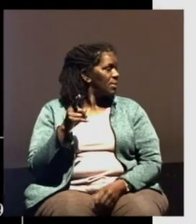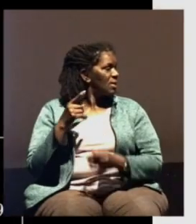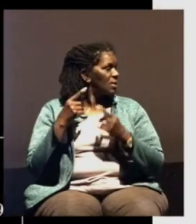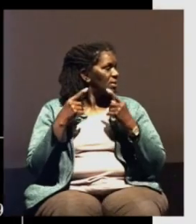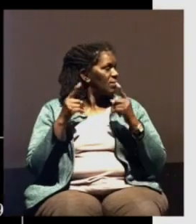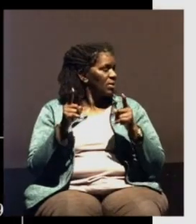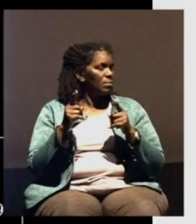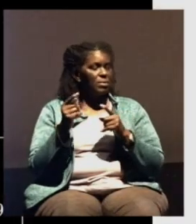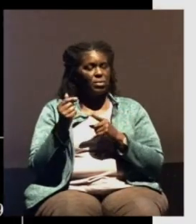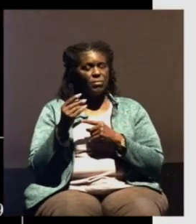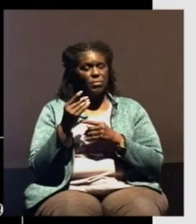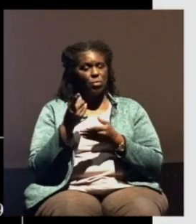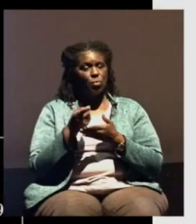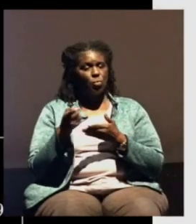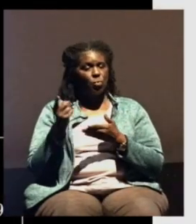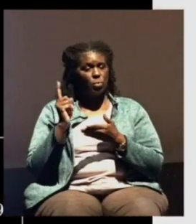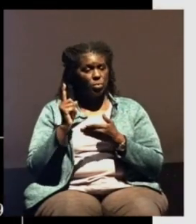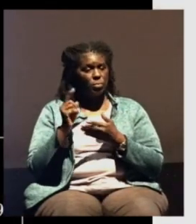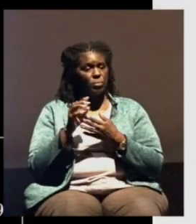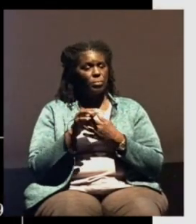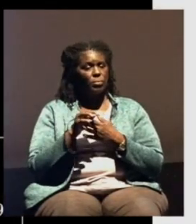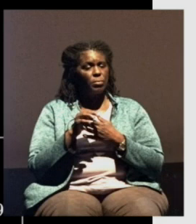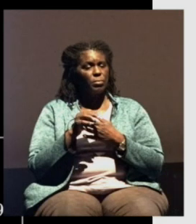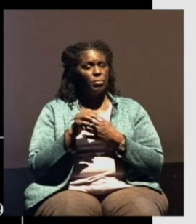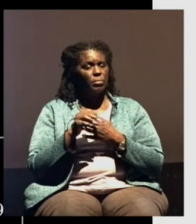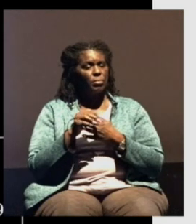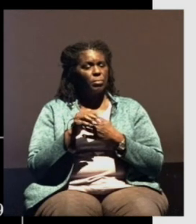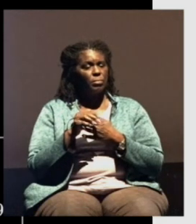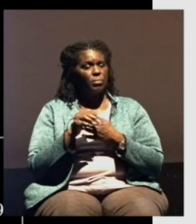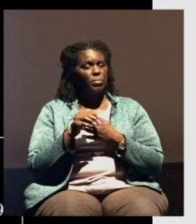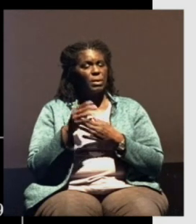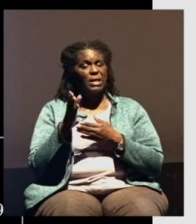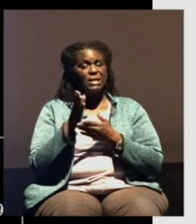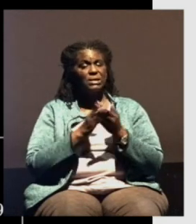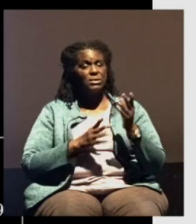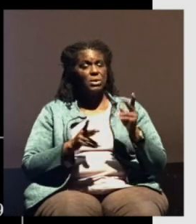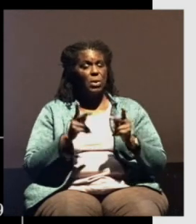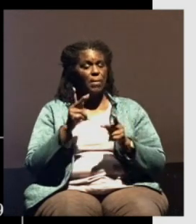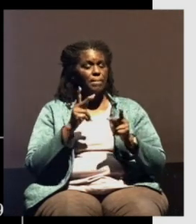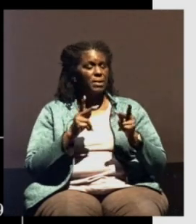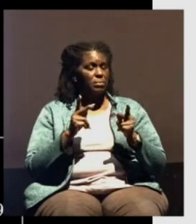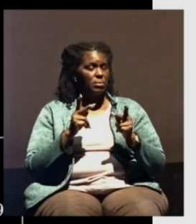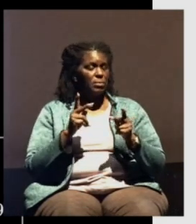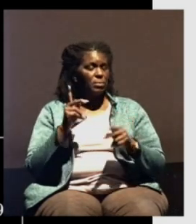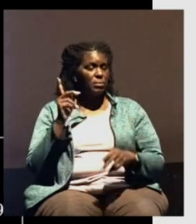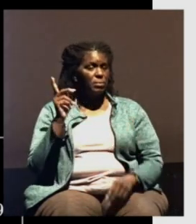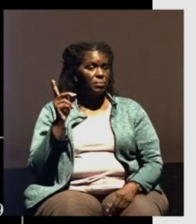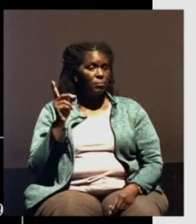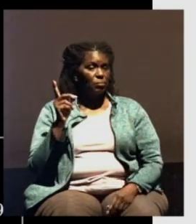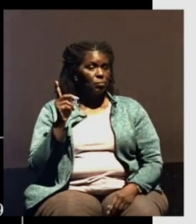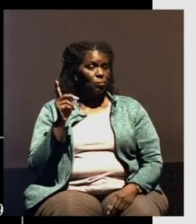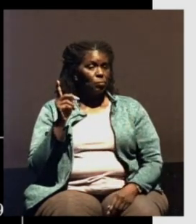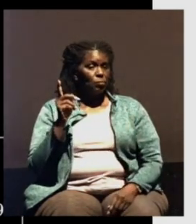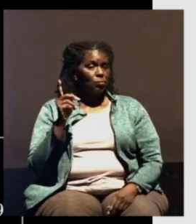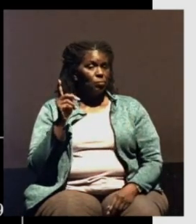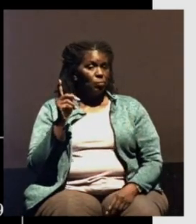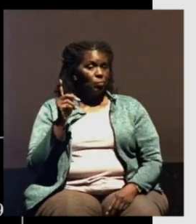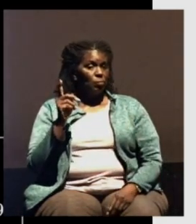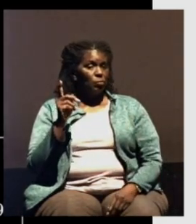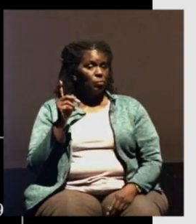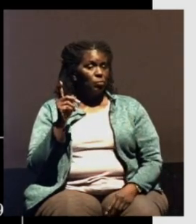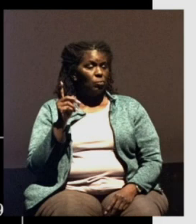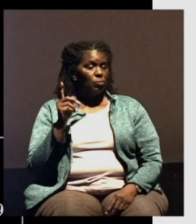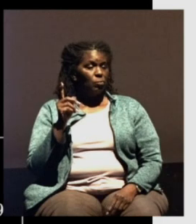ago, Grant Sanderson, a math YouTuber that is famous for his channel 3blue1brown,